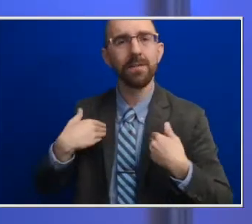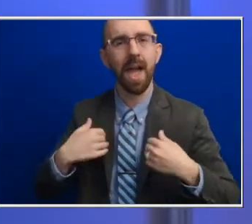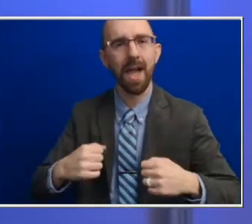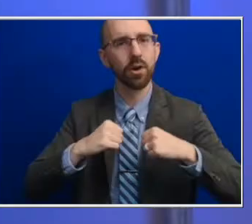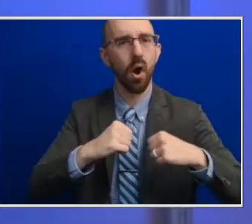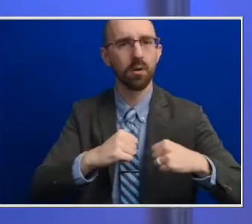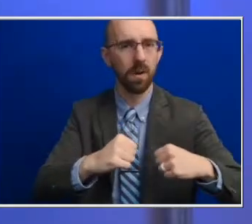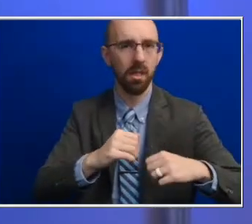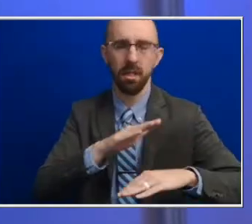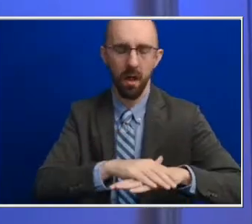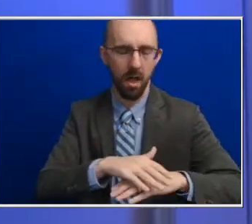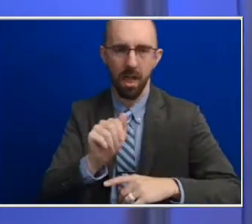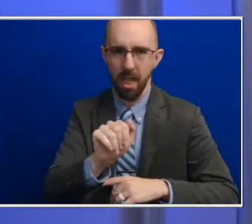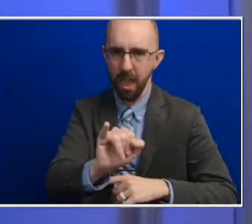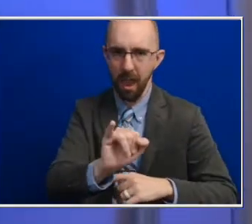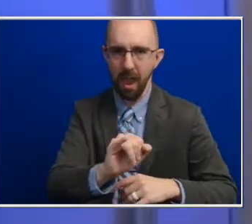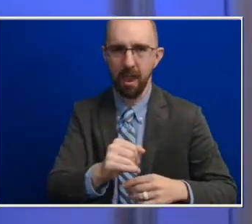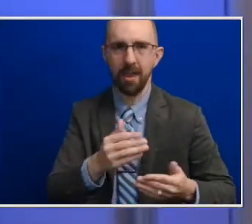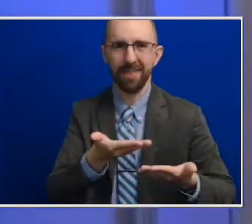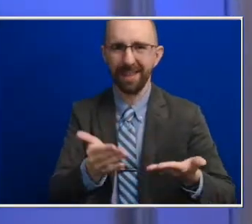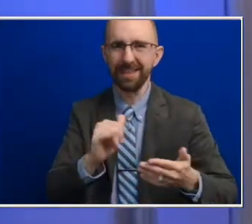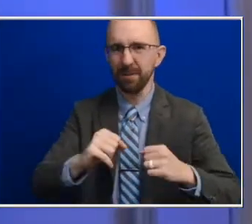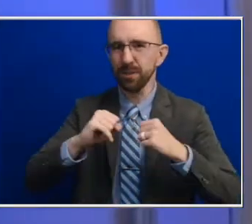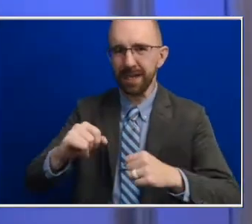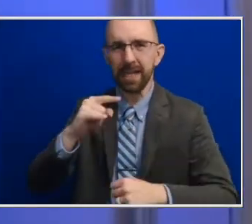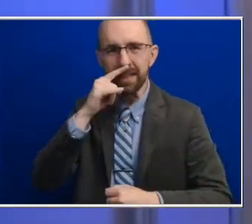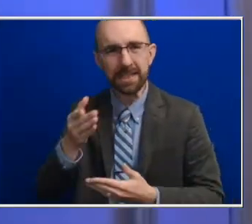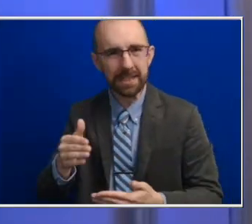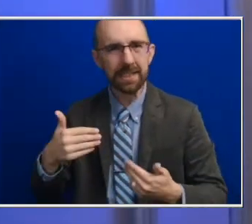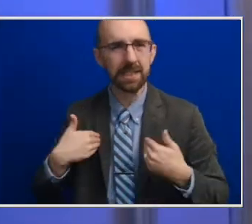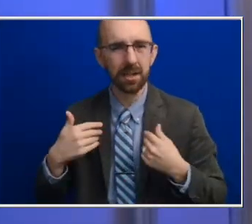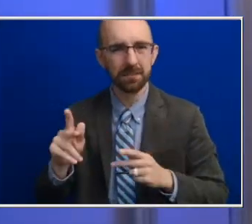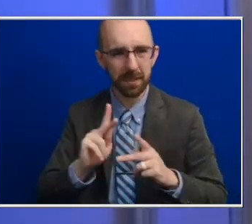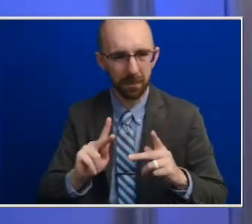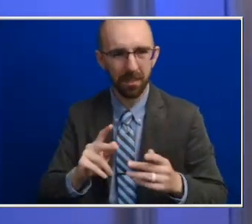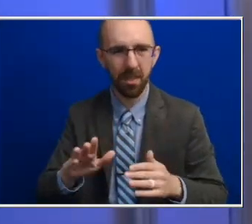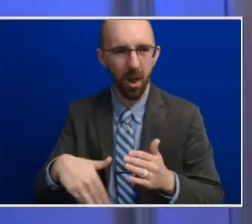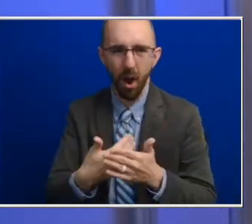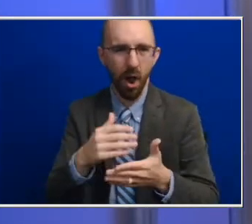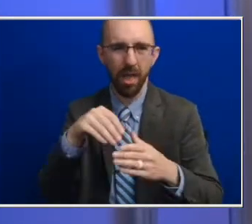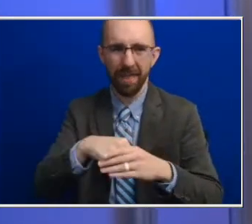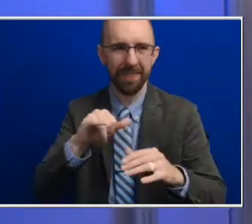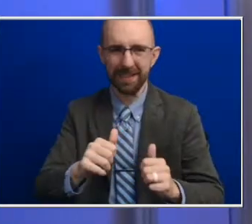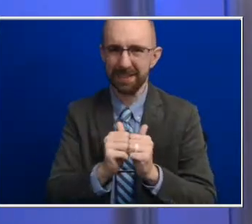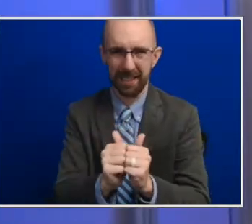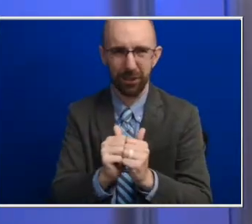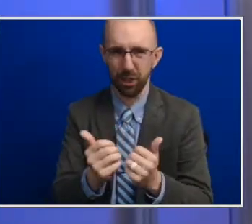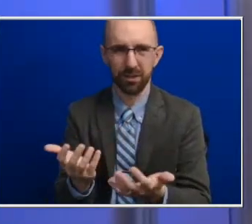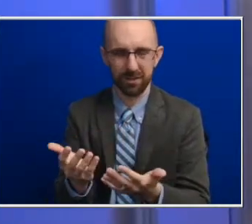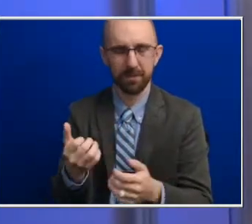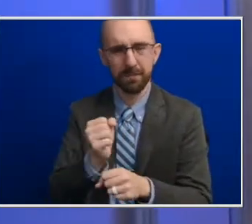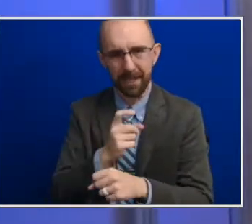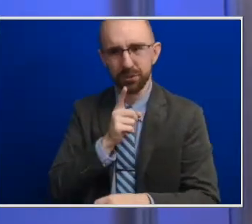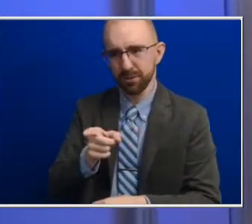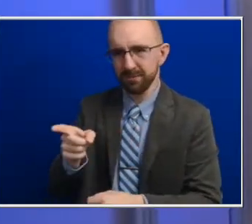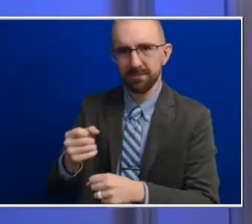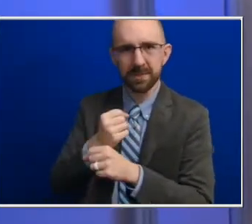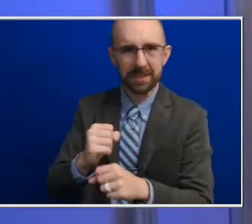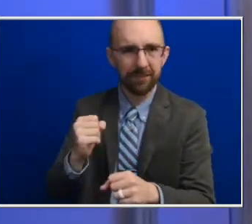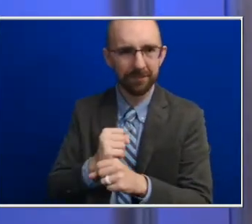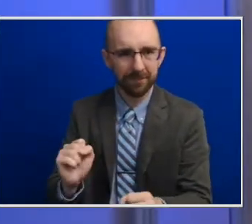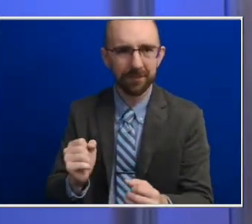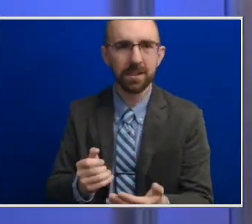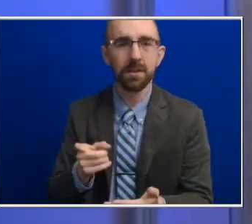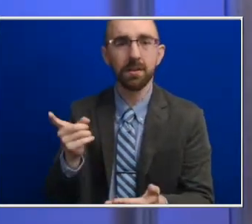of AI and social media. I'm going to lump them both together in this. To make sure that they are safe. So there are a number of apps